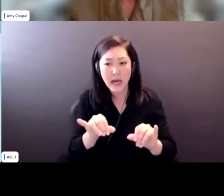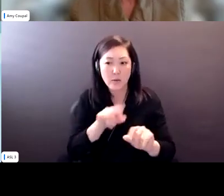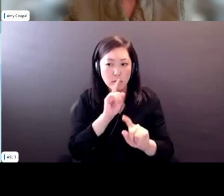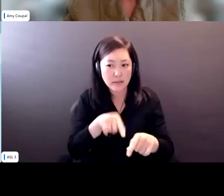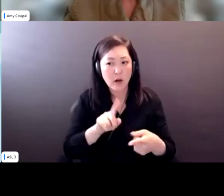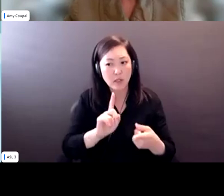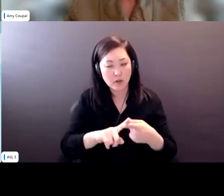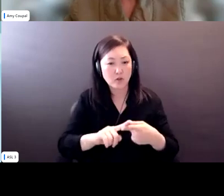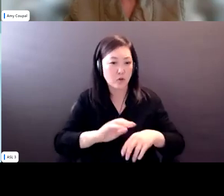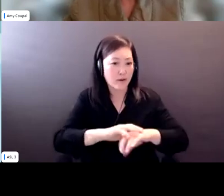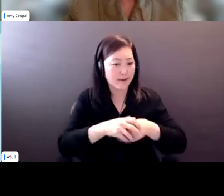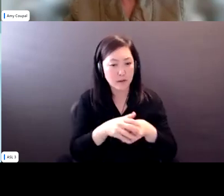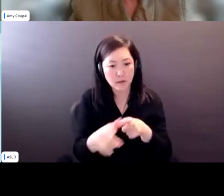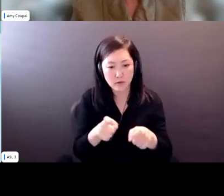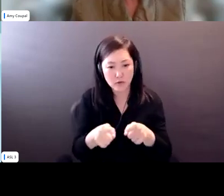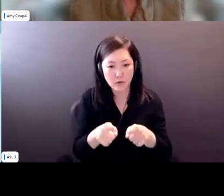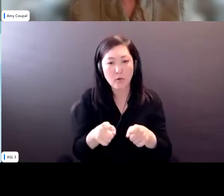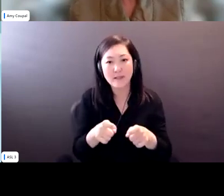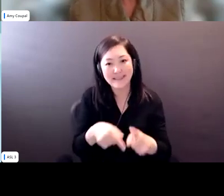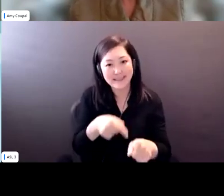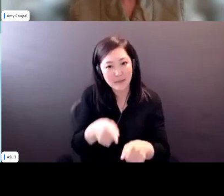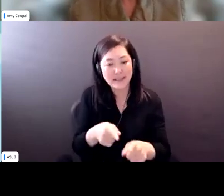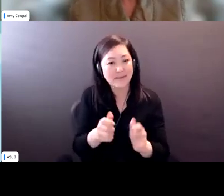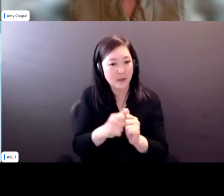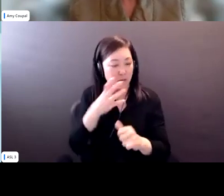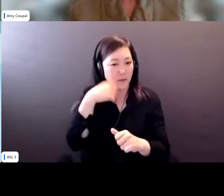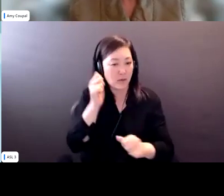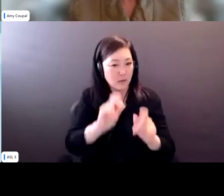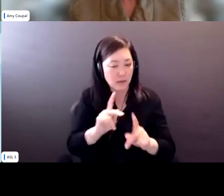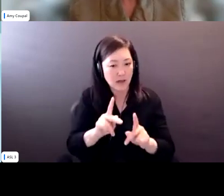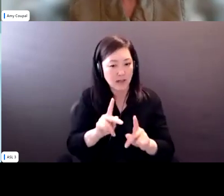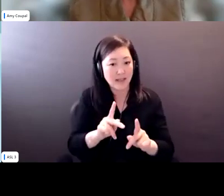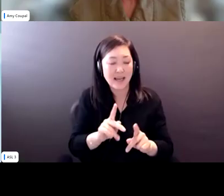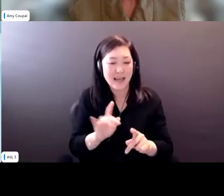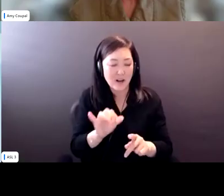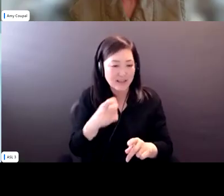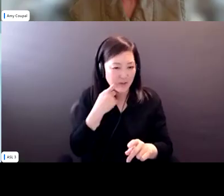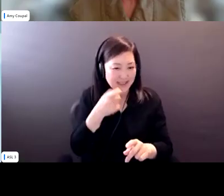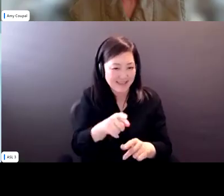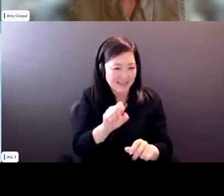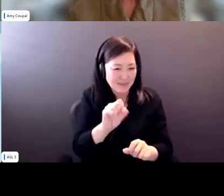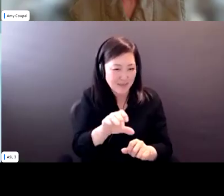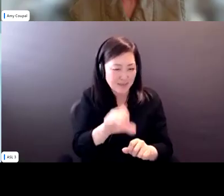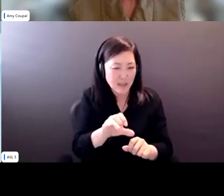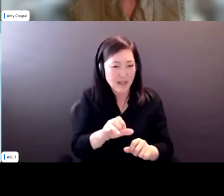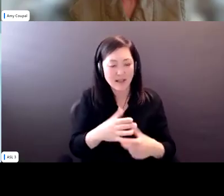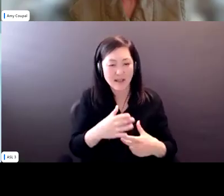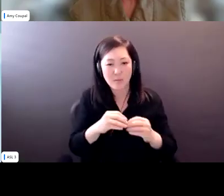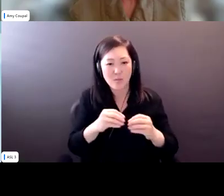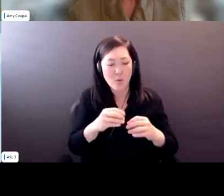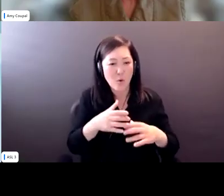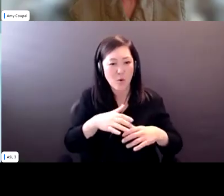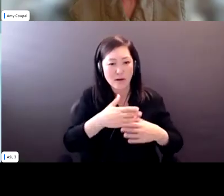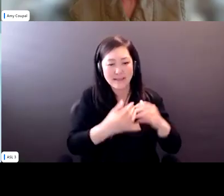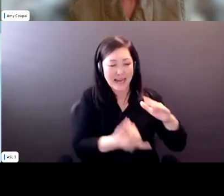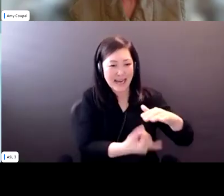when it involves older people, especially, as you mentioned earlier, in rural communities? Like, what tends to get missed? So,